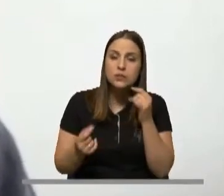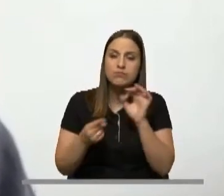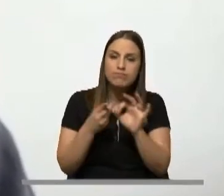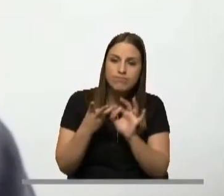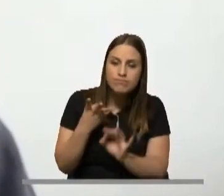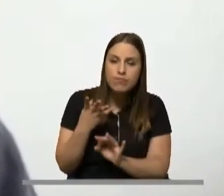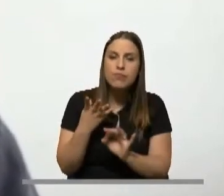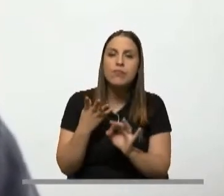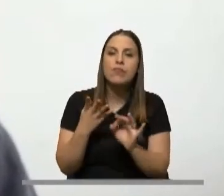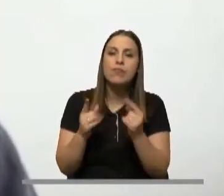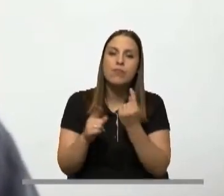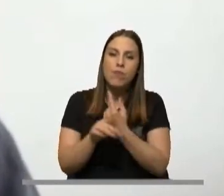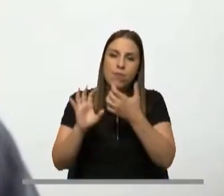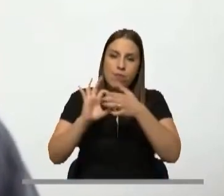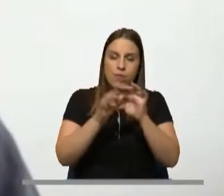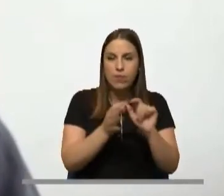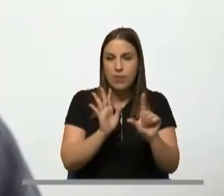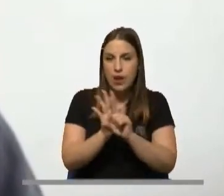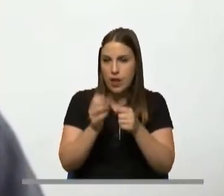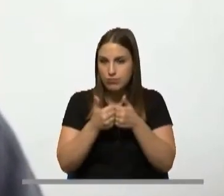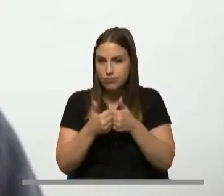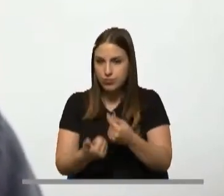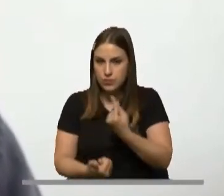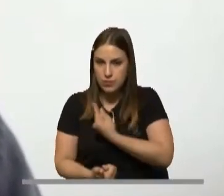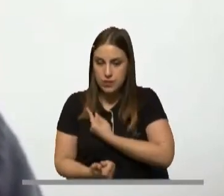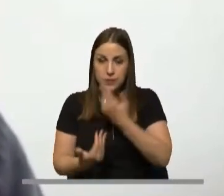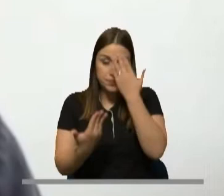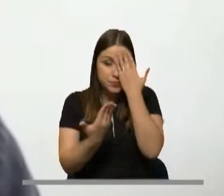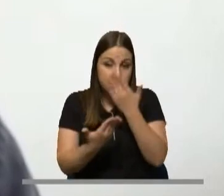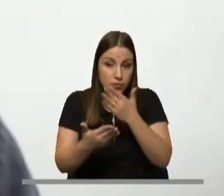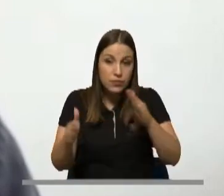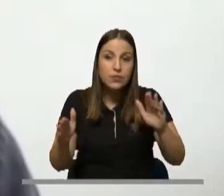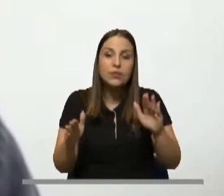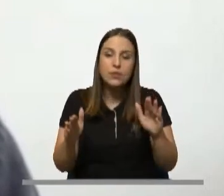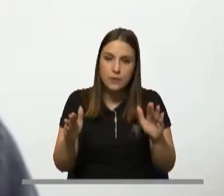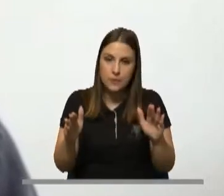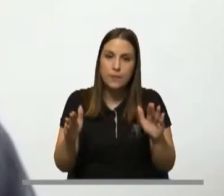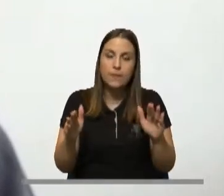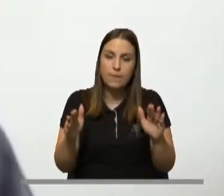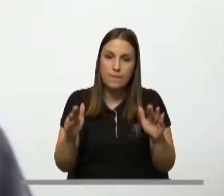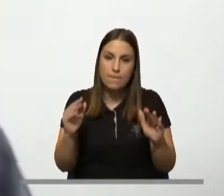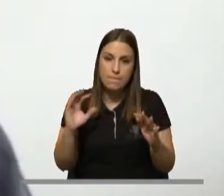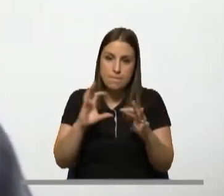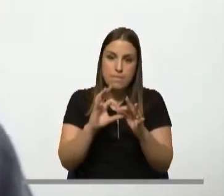criteria of legitimacy. A democracy procedure